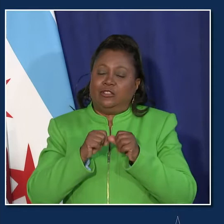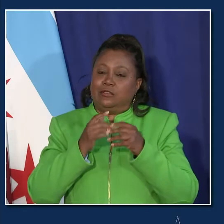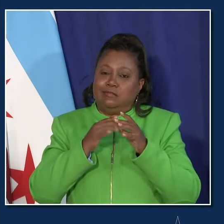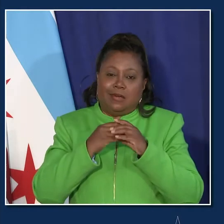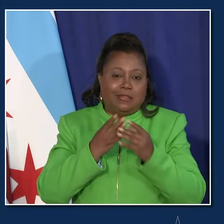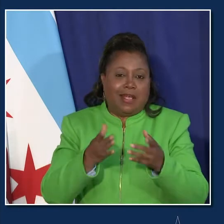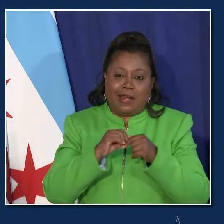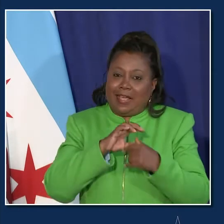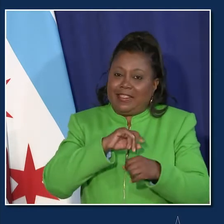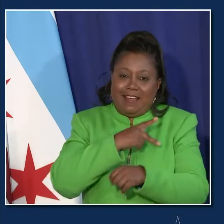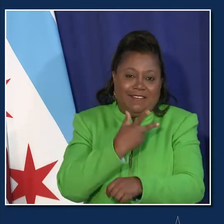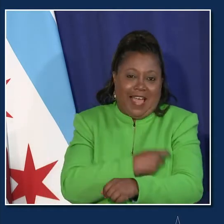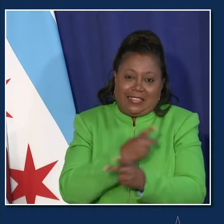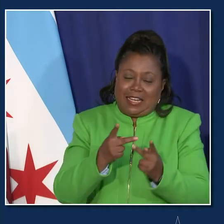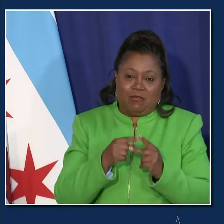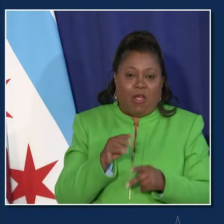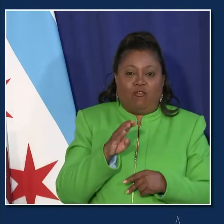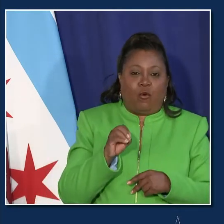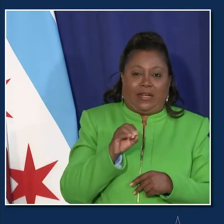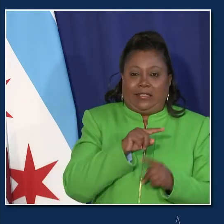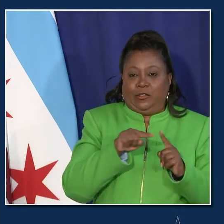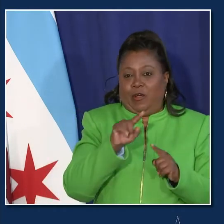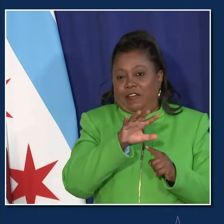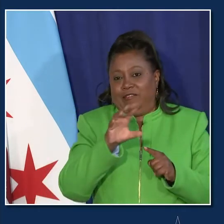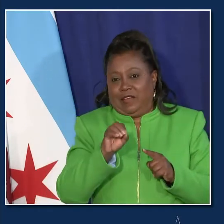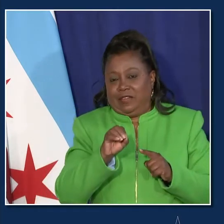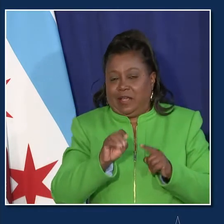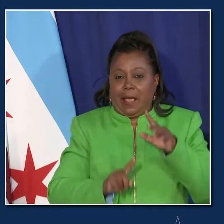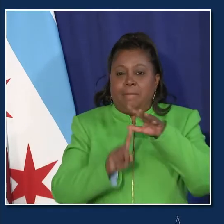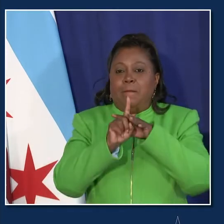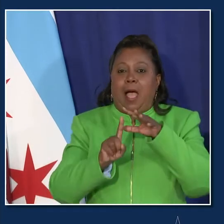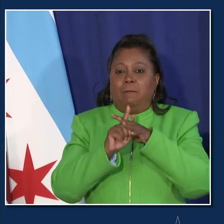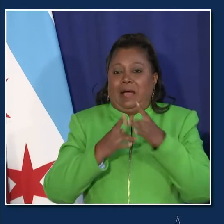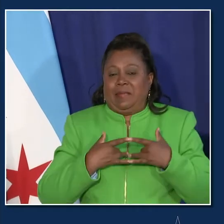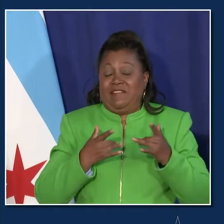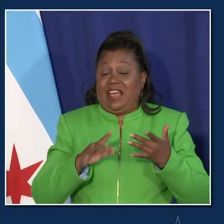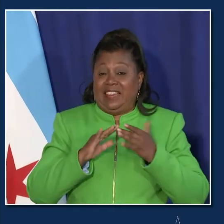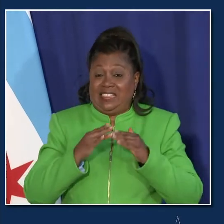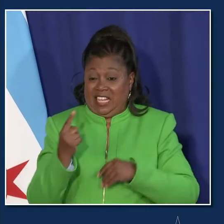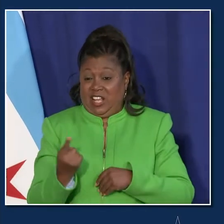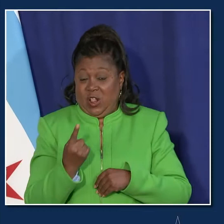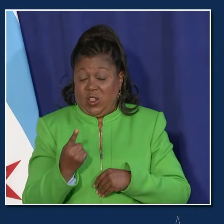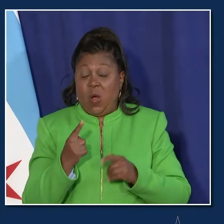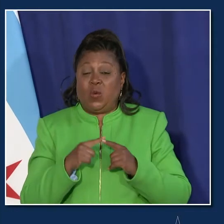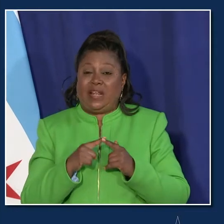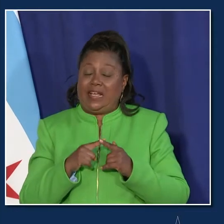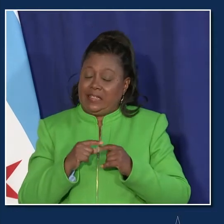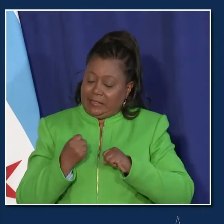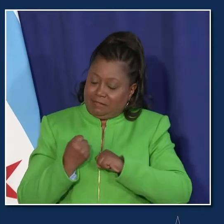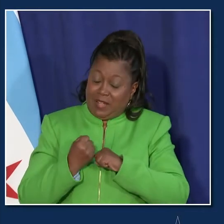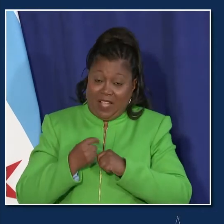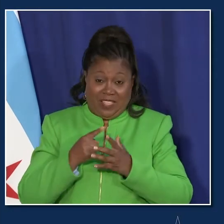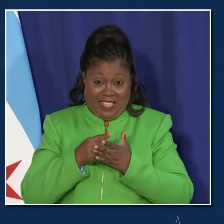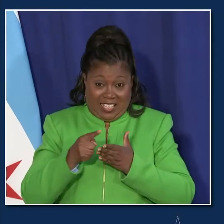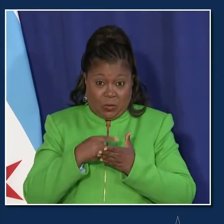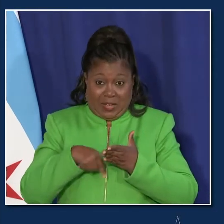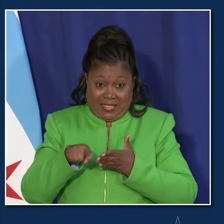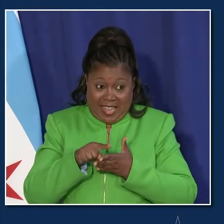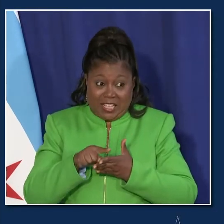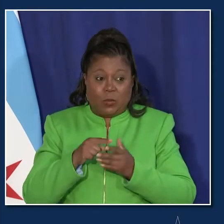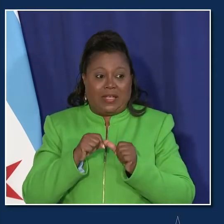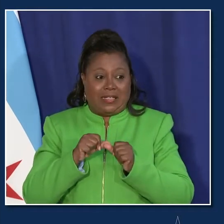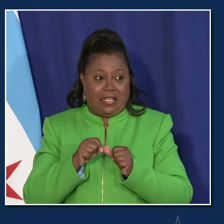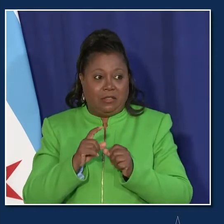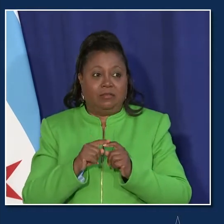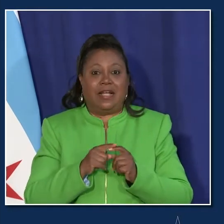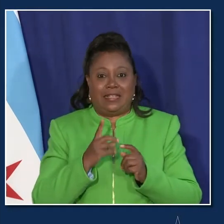in the vaccine space. There's 40 to 50 sort of pop-up events that the city alone is standing up this week, next week. We continue